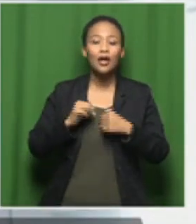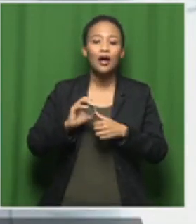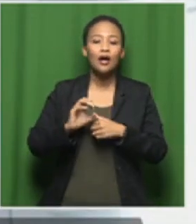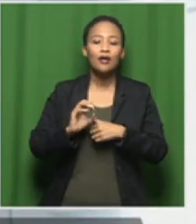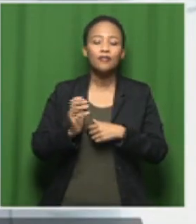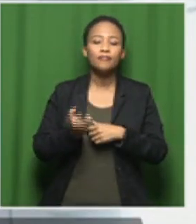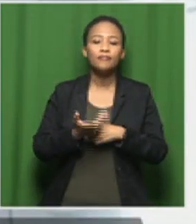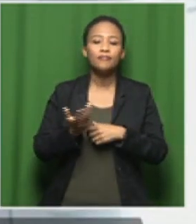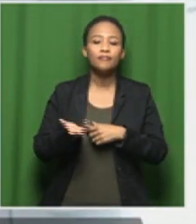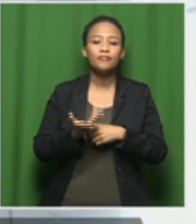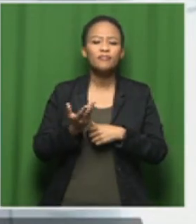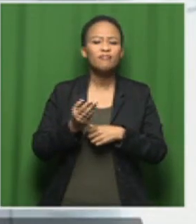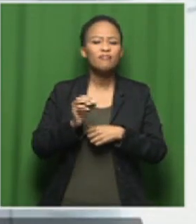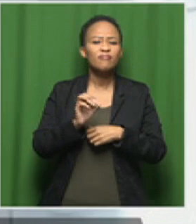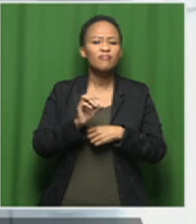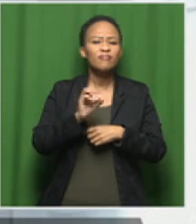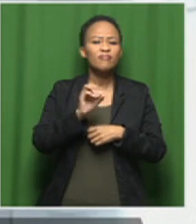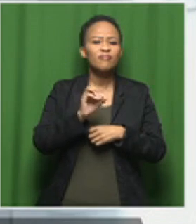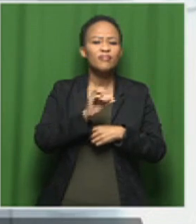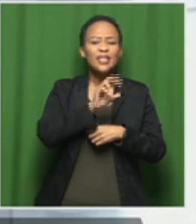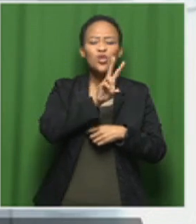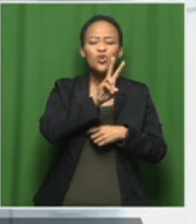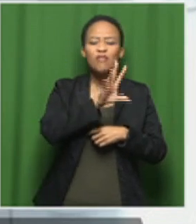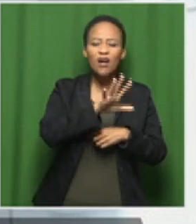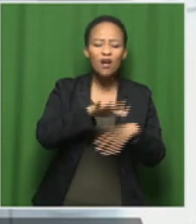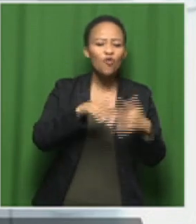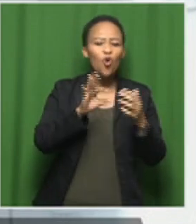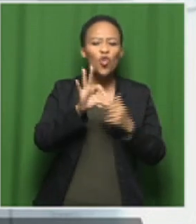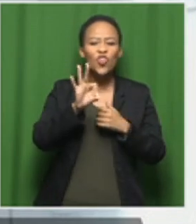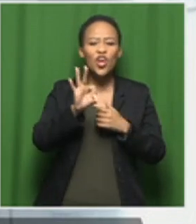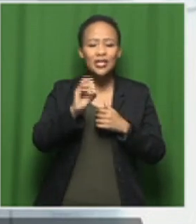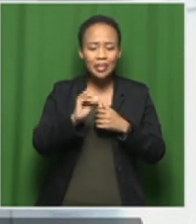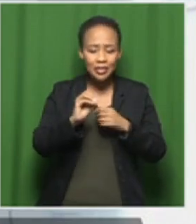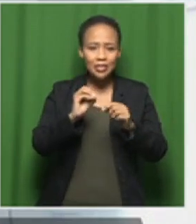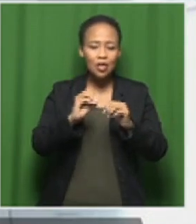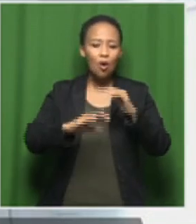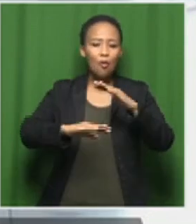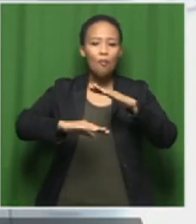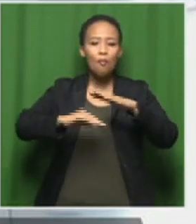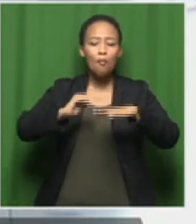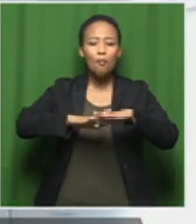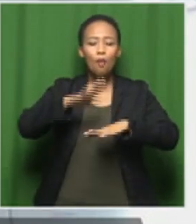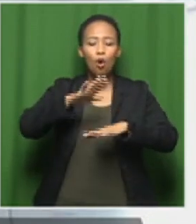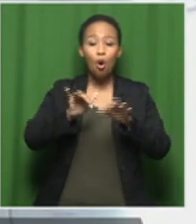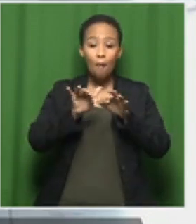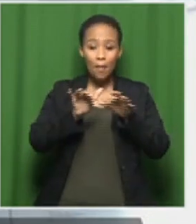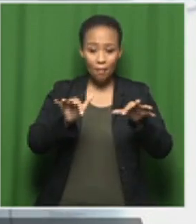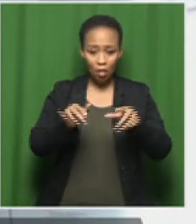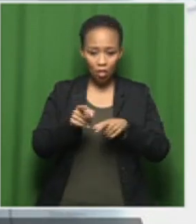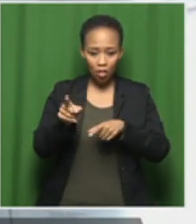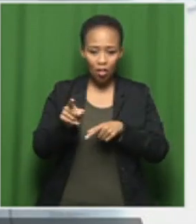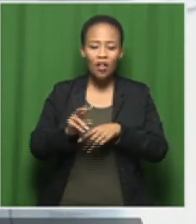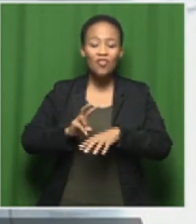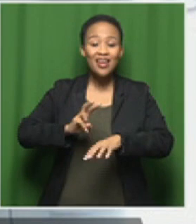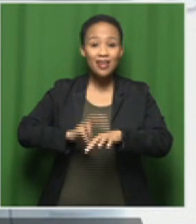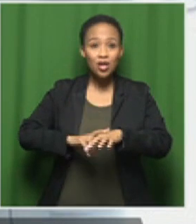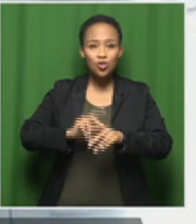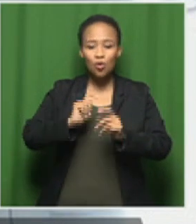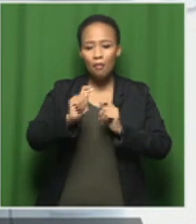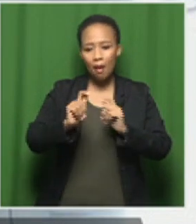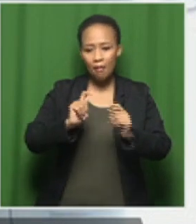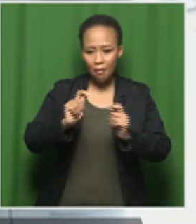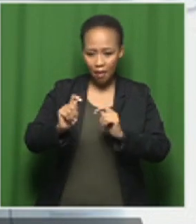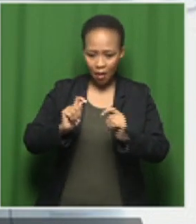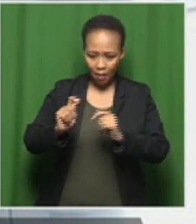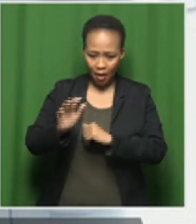there's 25, 30 plus people who actually equitably have to get paid for that. So I think